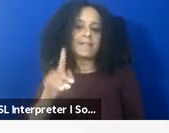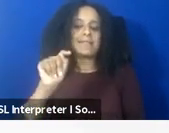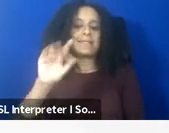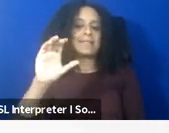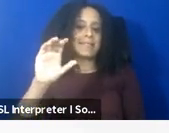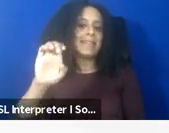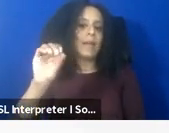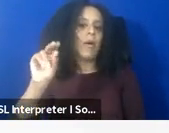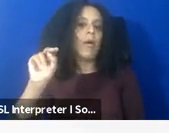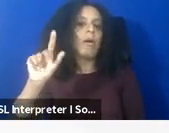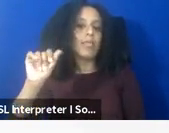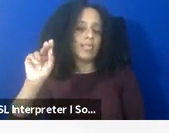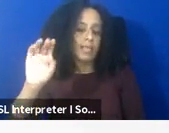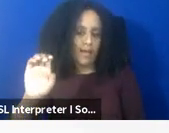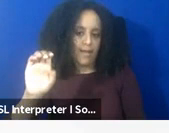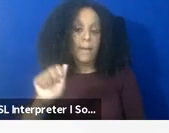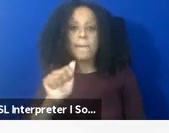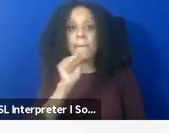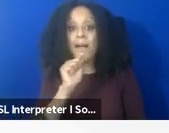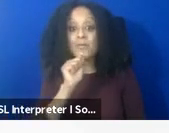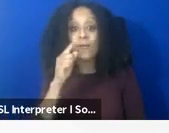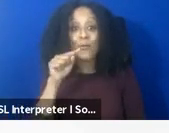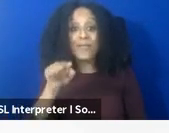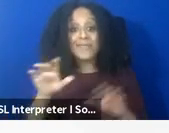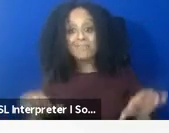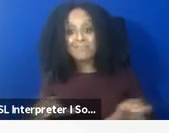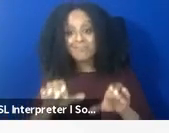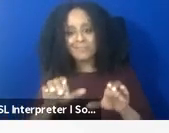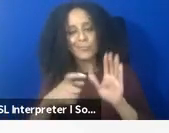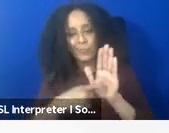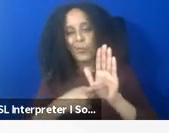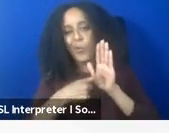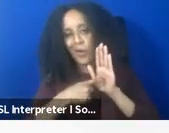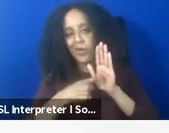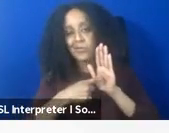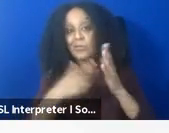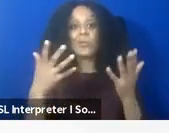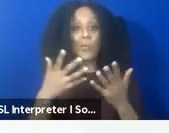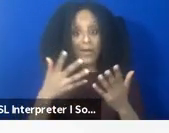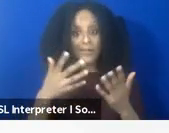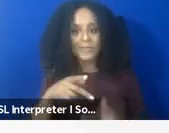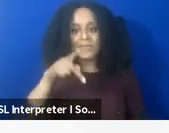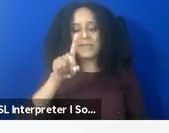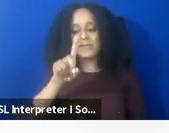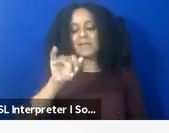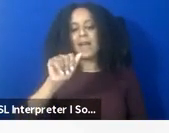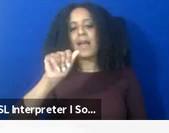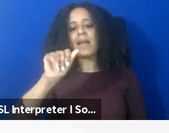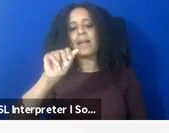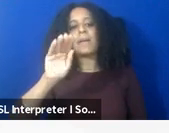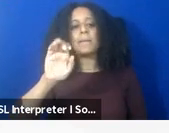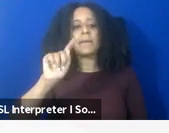www.cdc.gov/TC online. A password for this activity is required. The password is diabetes.